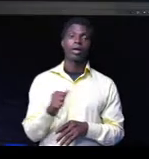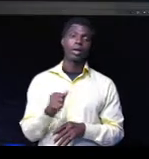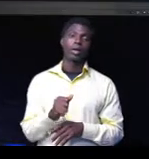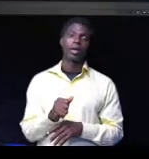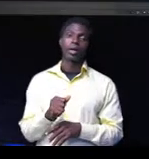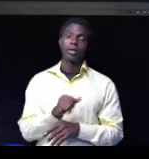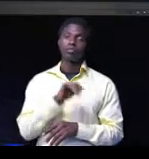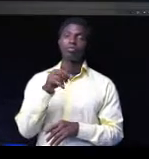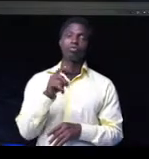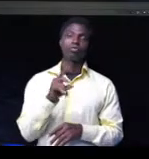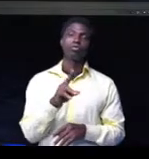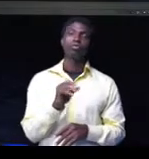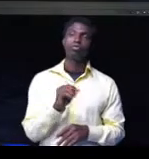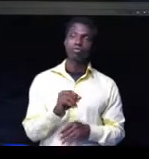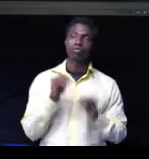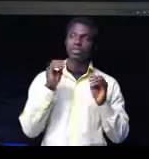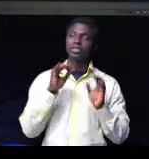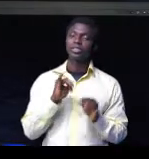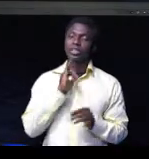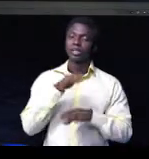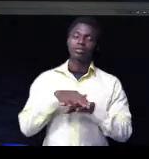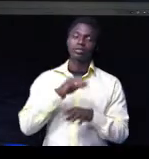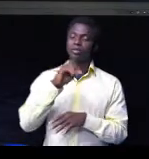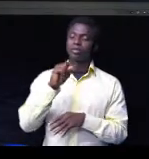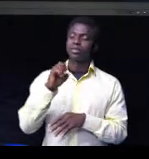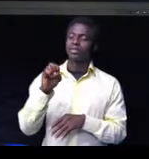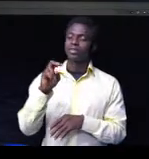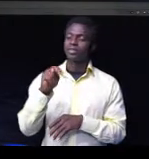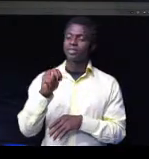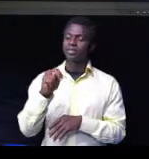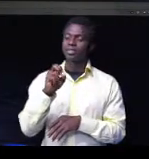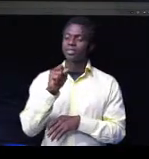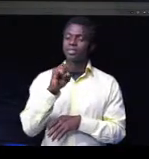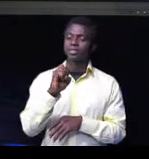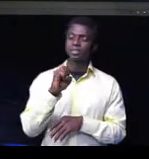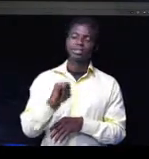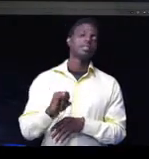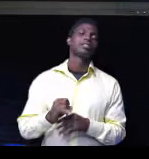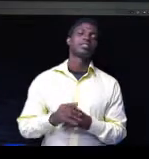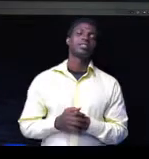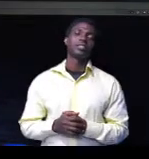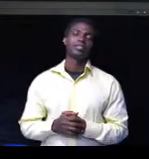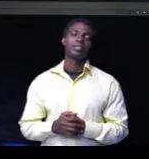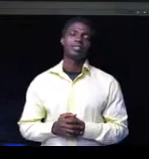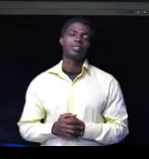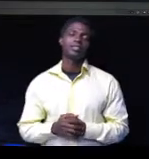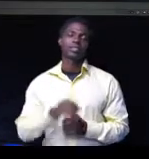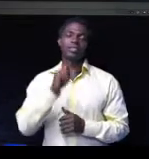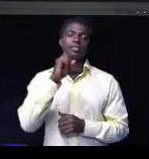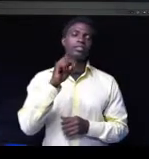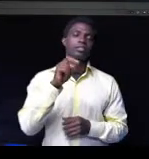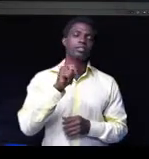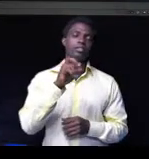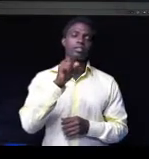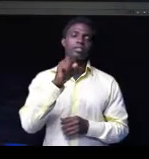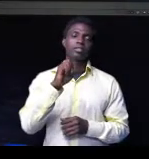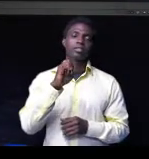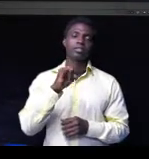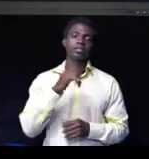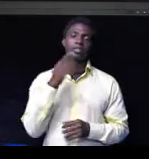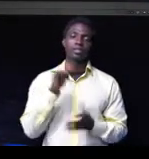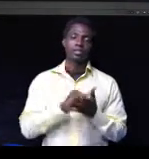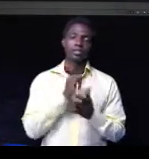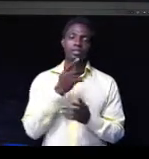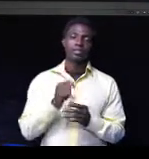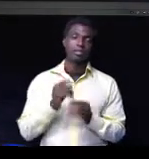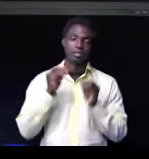called sensei. Say that. Sensei. I know some of you are saying, what's this uncle saying? Sensei, that's